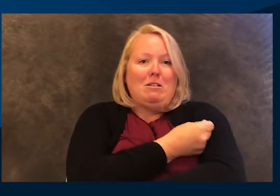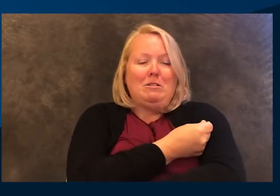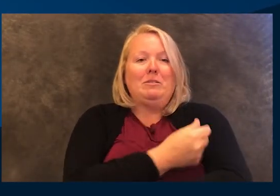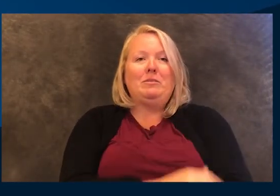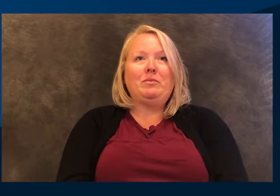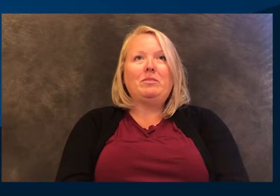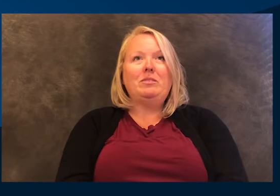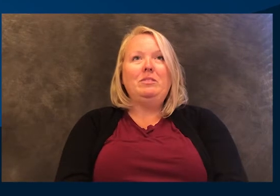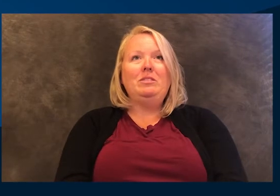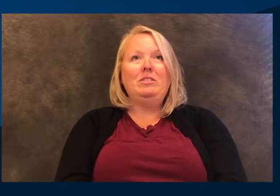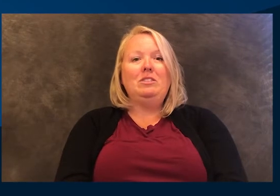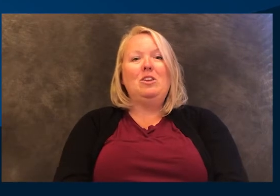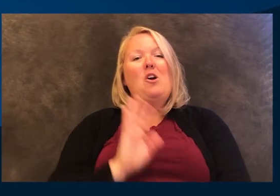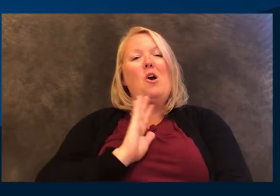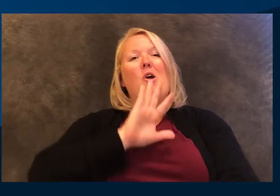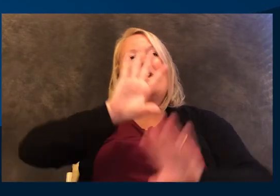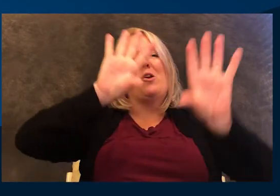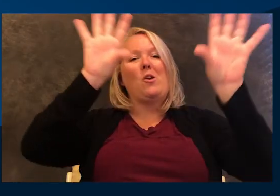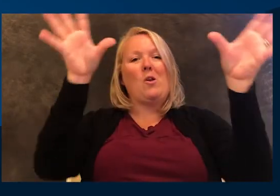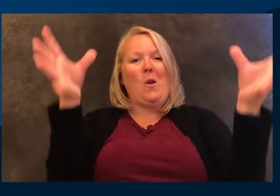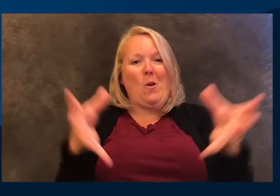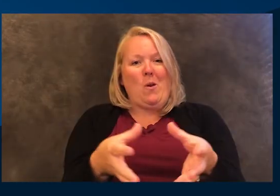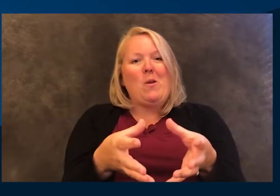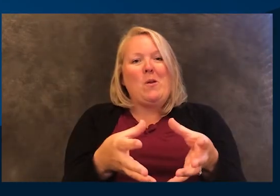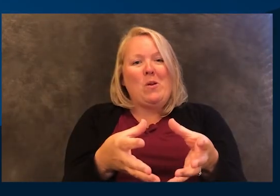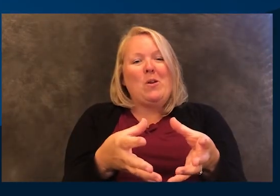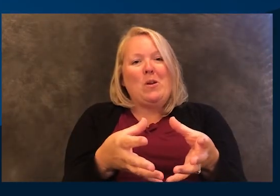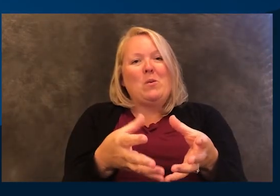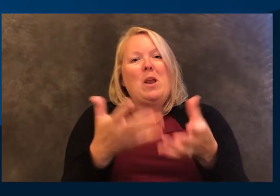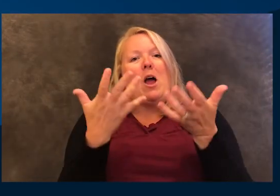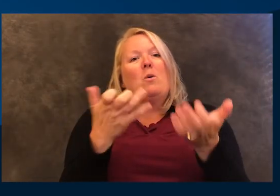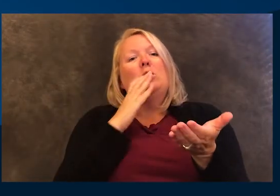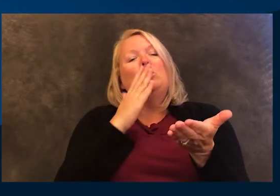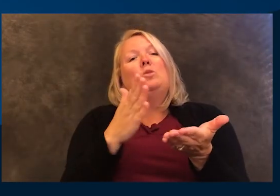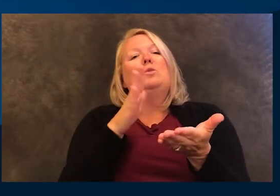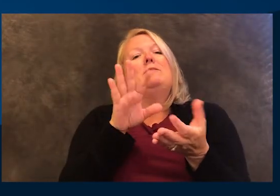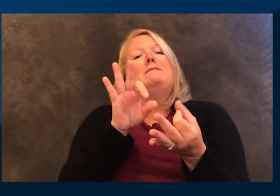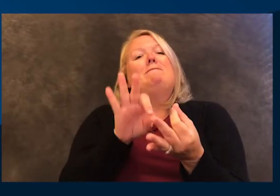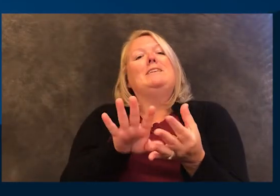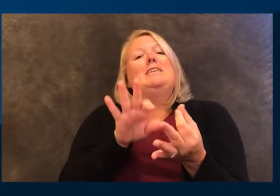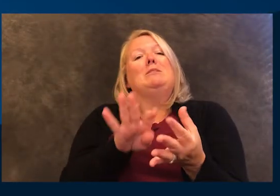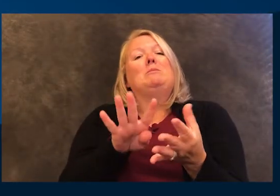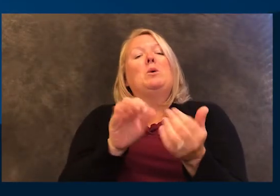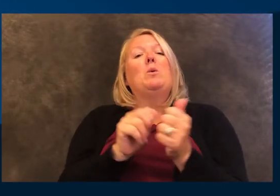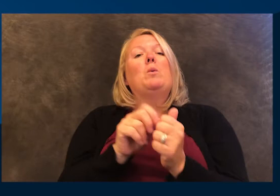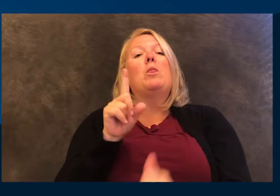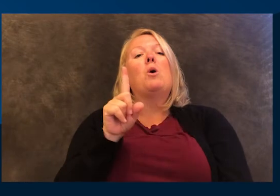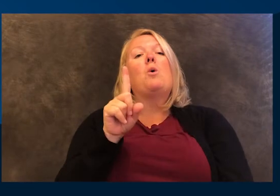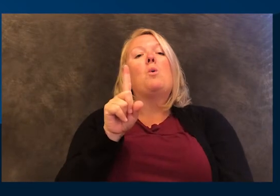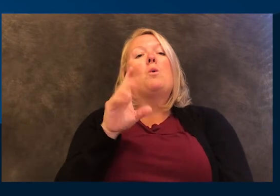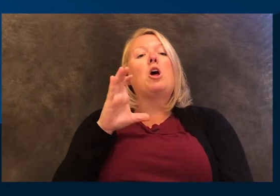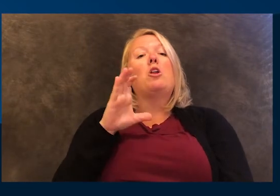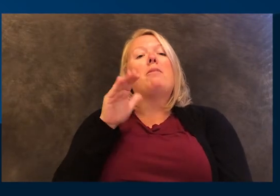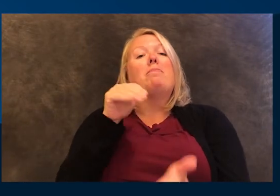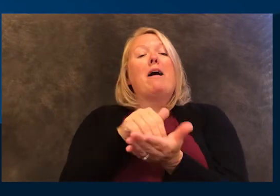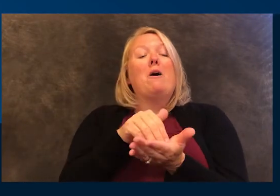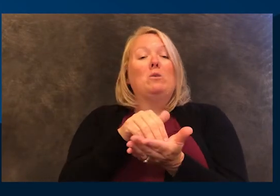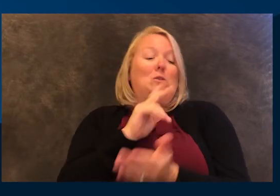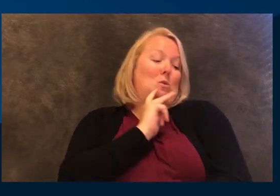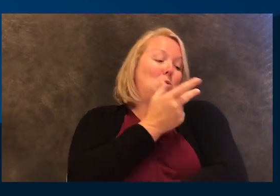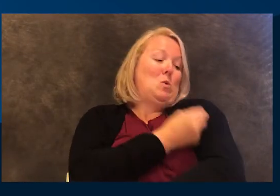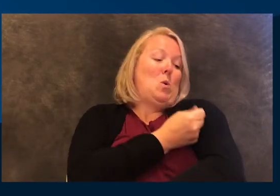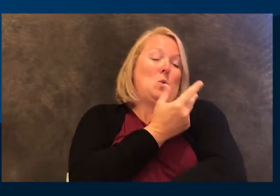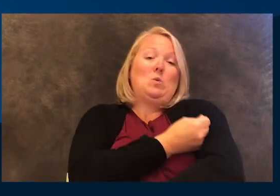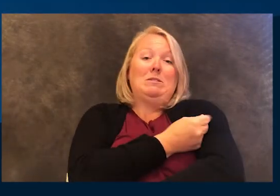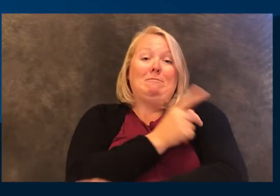Within our operation, I thought it might be helpful just to share a little bit of the feedback we've gotten so far with 100,000 doses administered